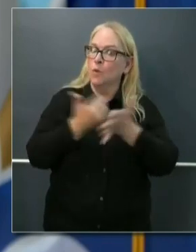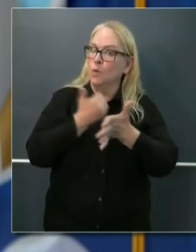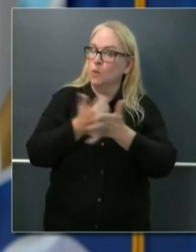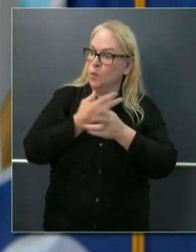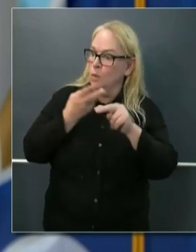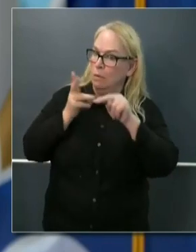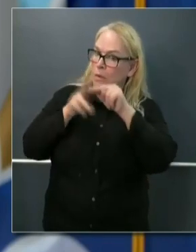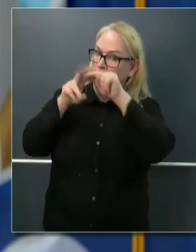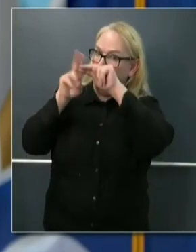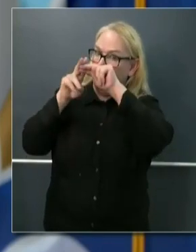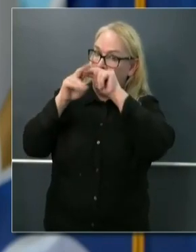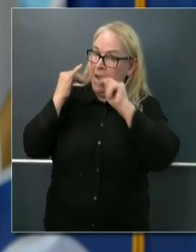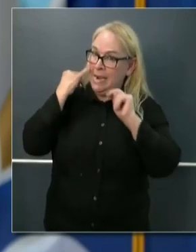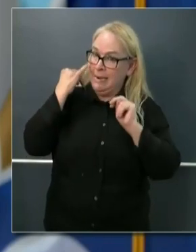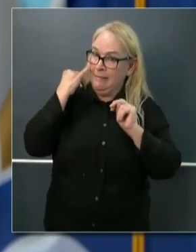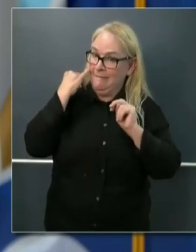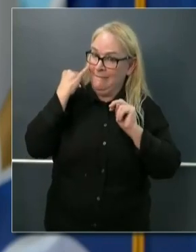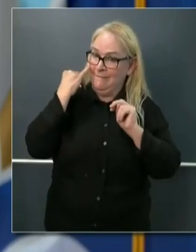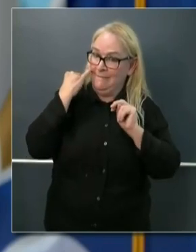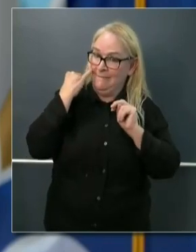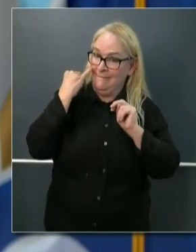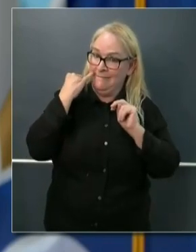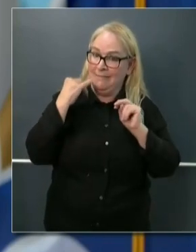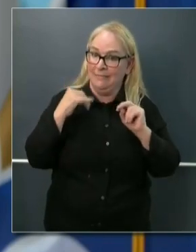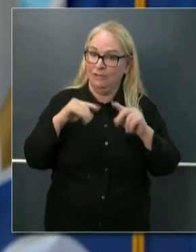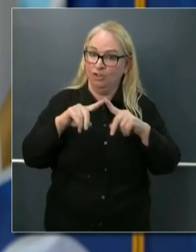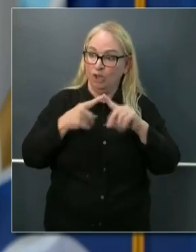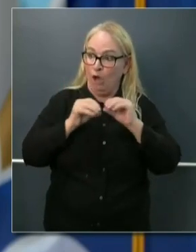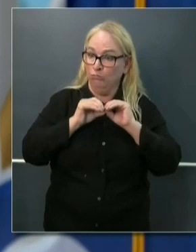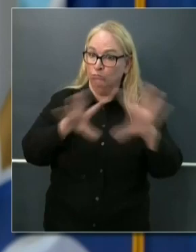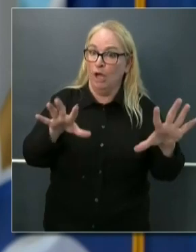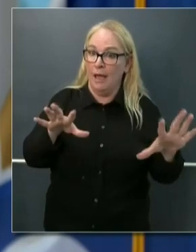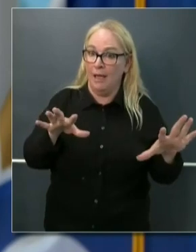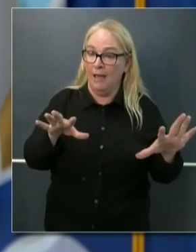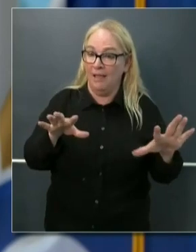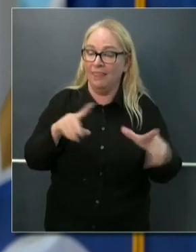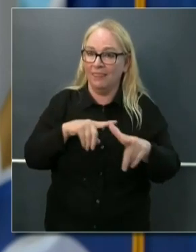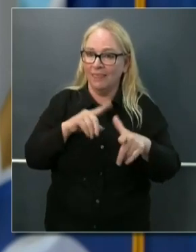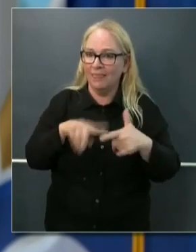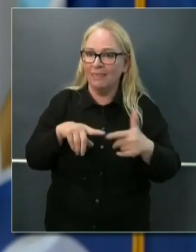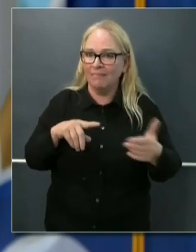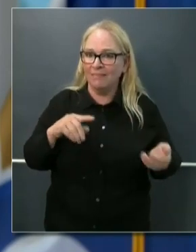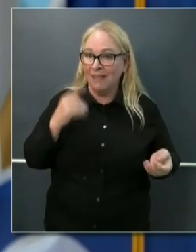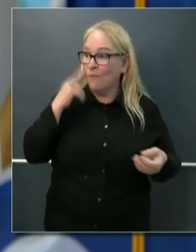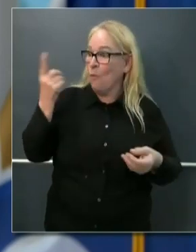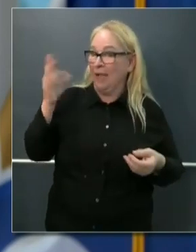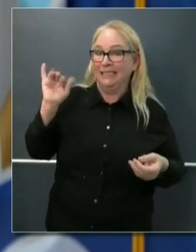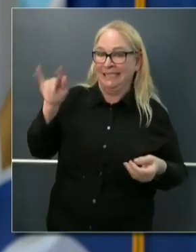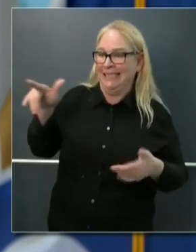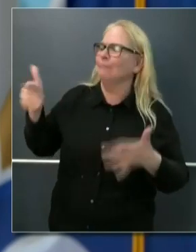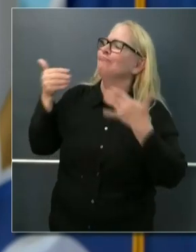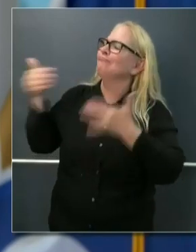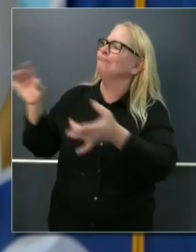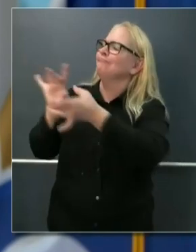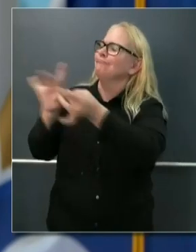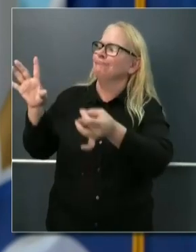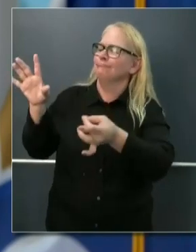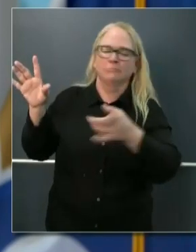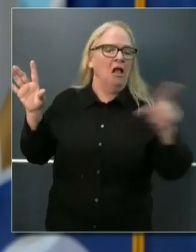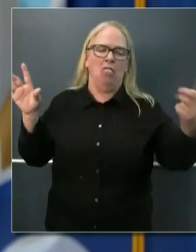increase in the spread of the virus? If one city opens, are